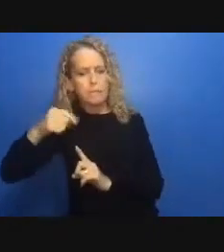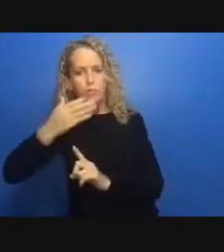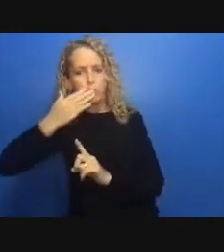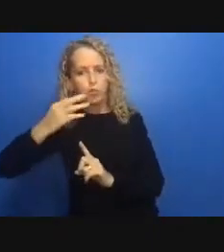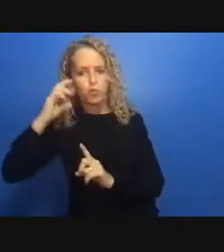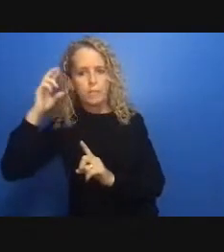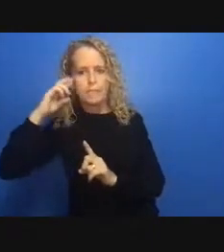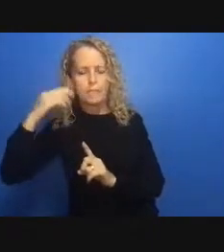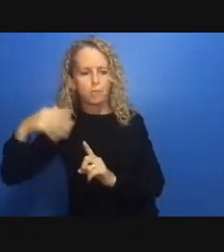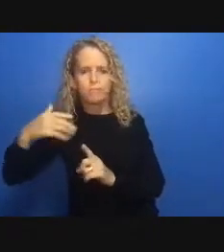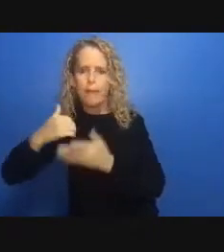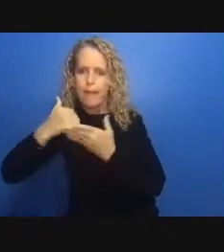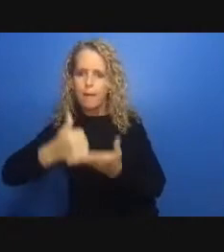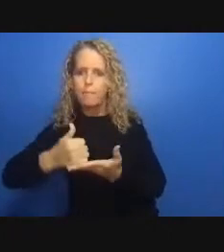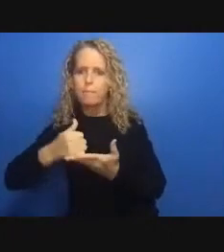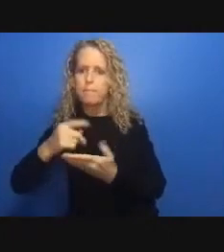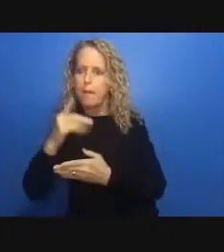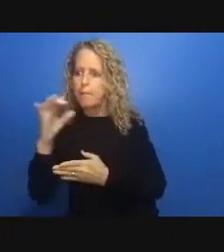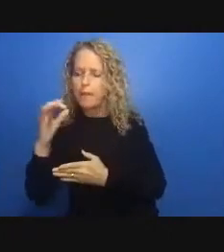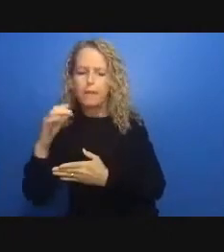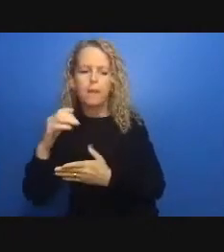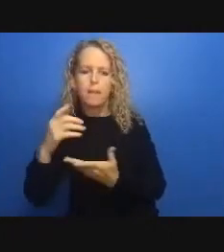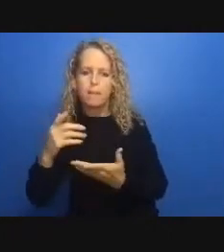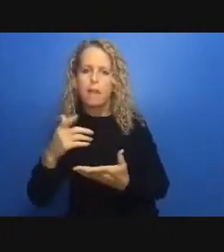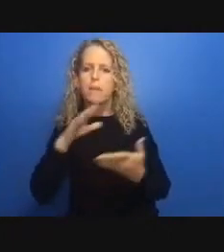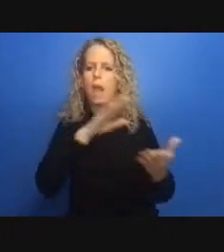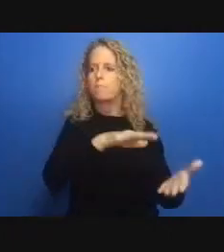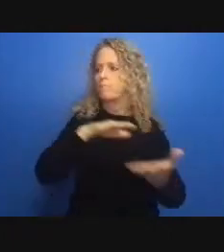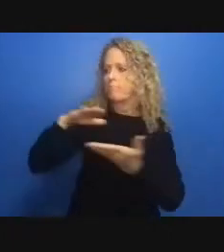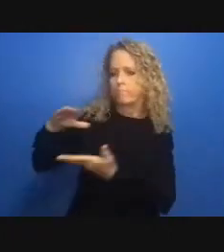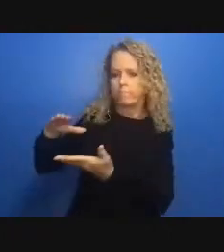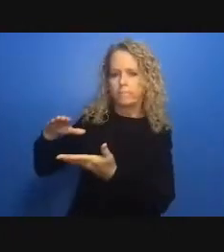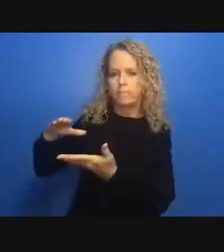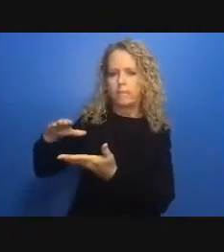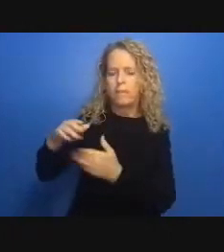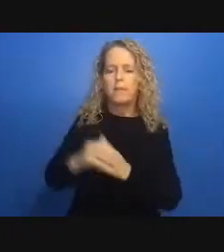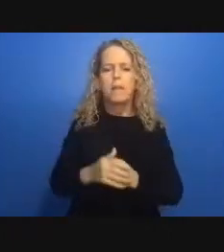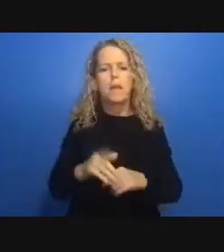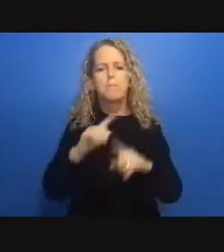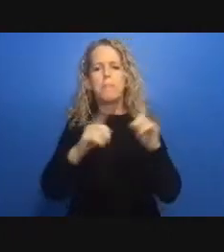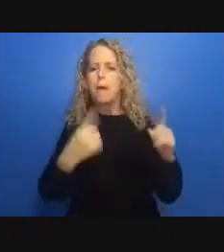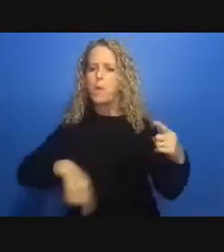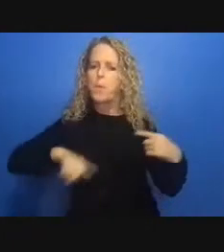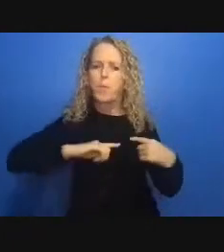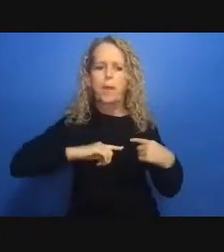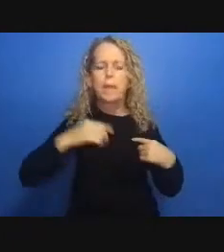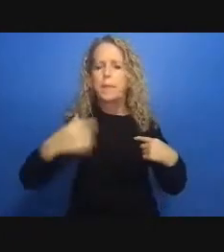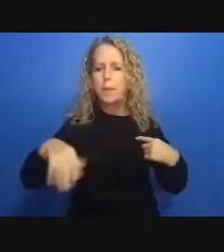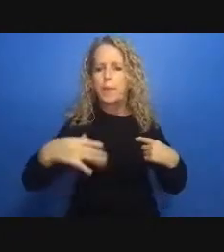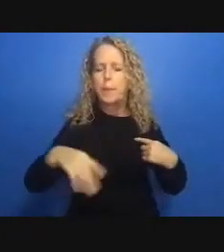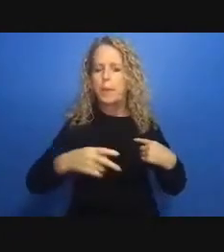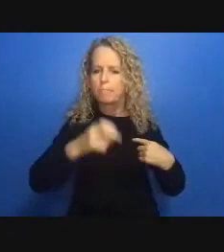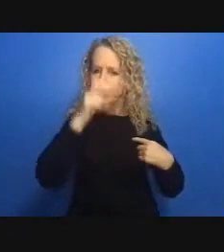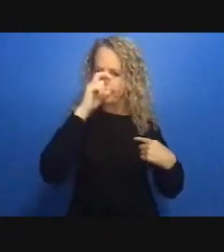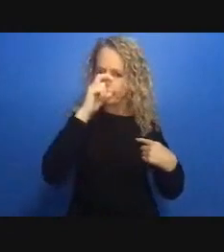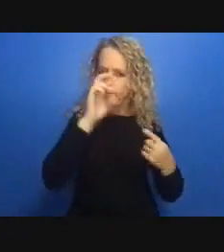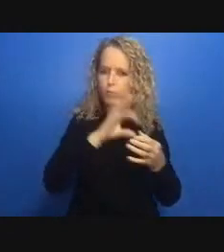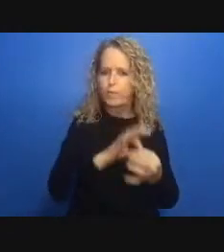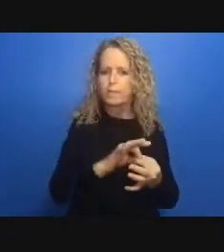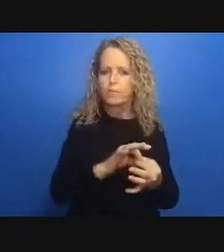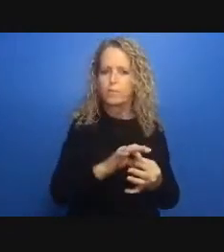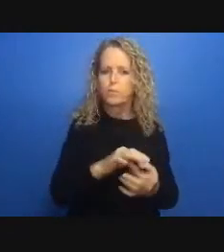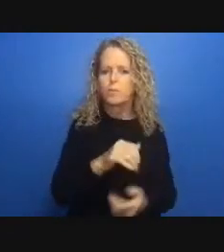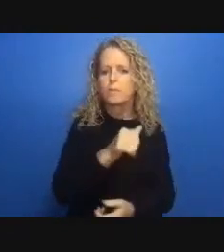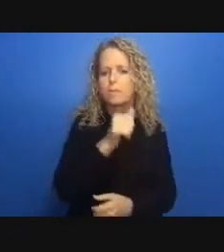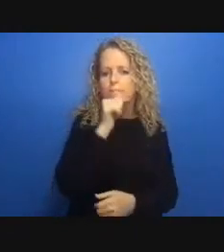moment, we take a fairly risk-centric, legalistic view to the protection of data, and I think that's holding